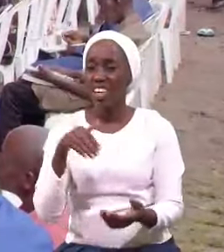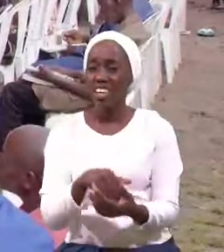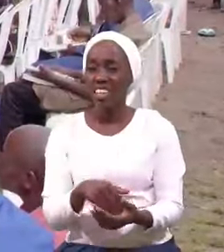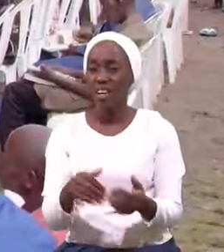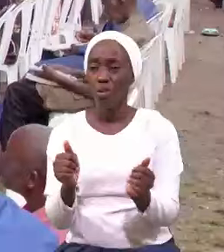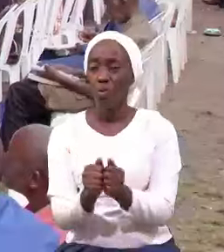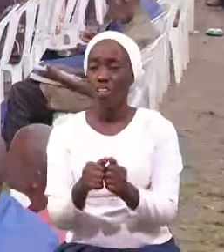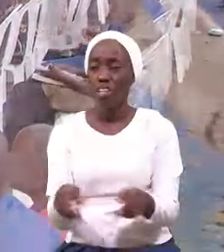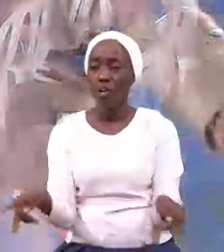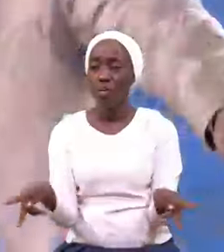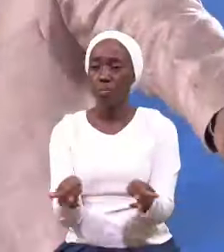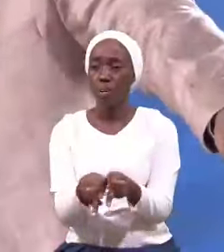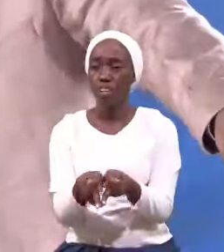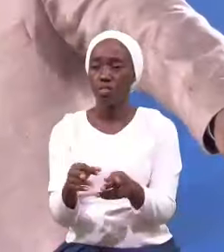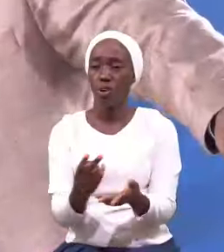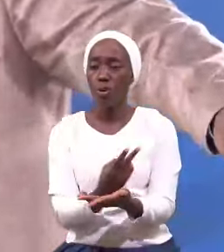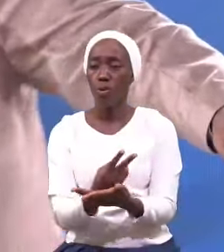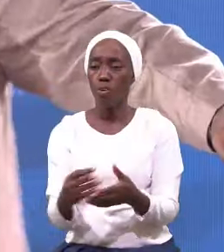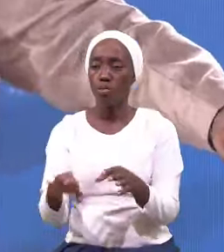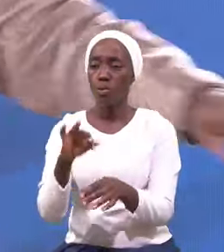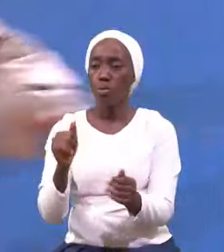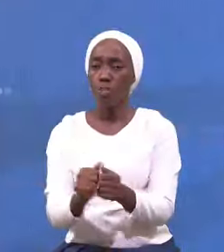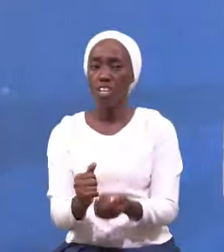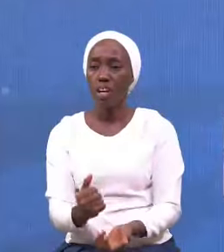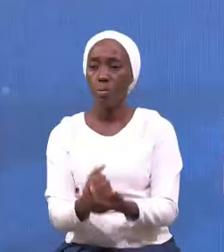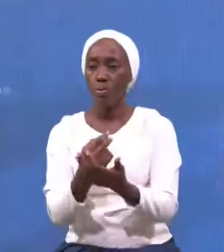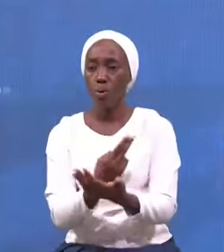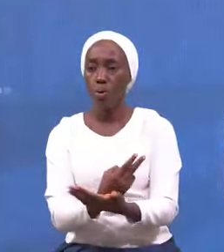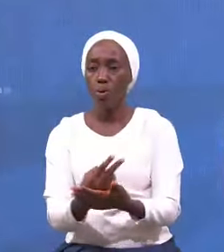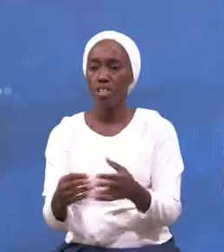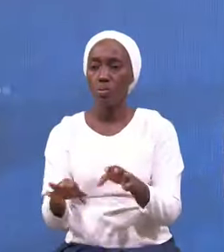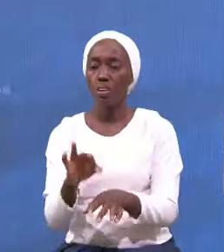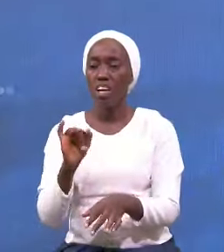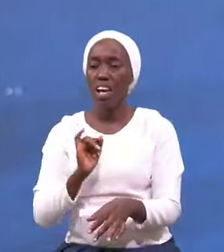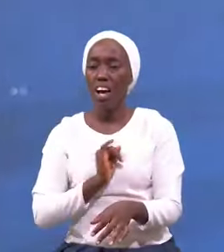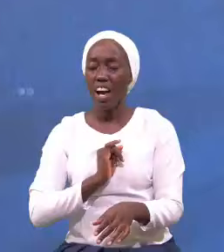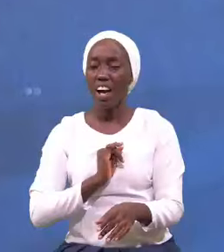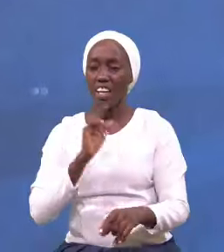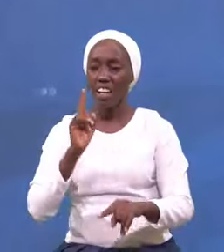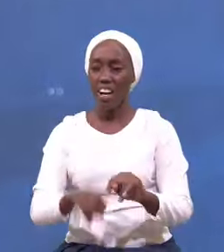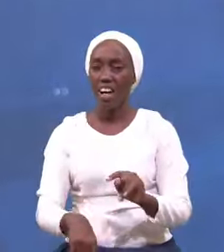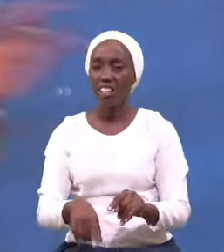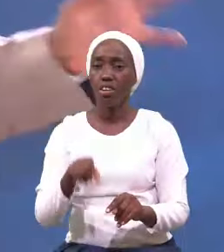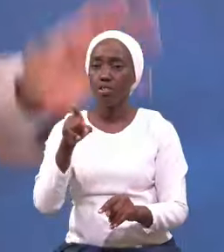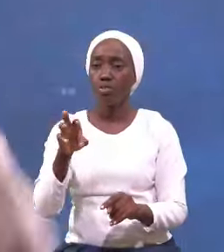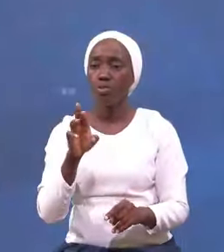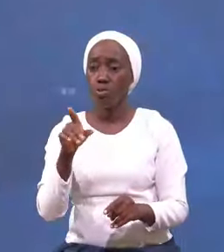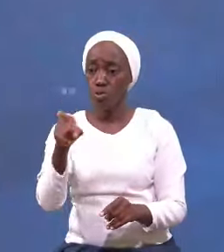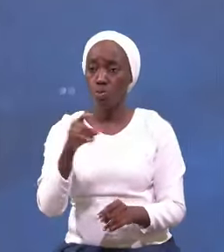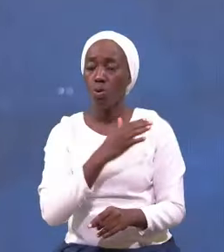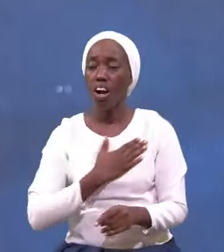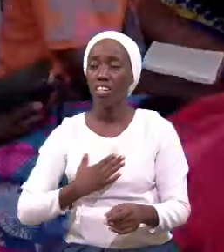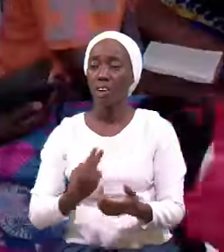of the Holy Spirit, with the help of the Holy Spirit, I cannot. You and the Holy Spirit, you're more